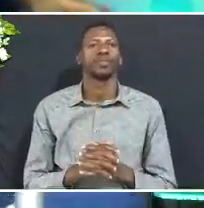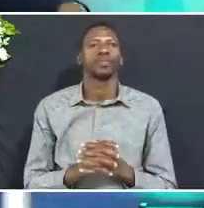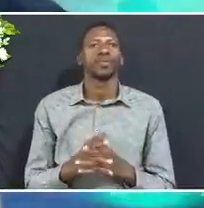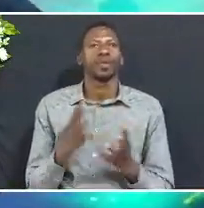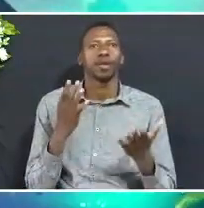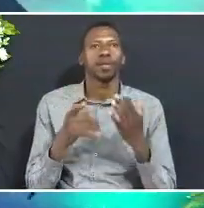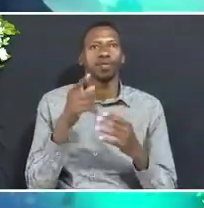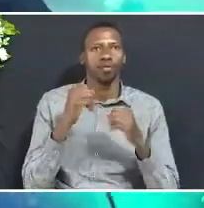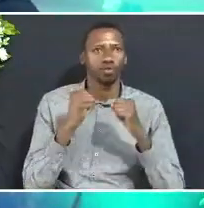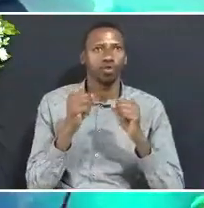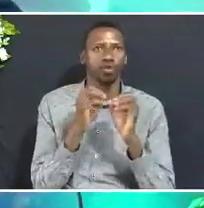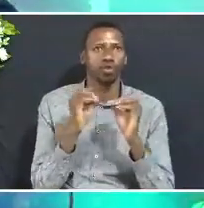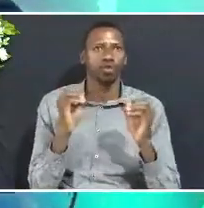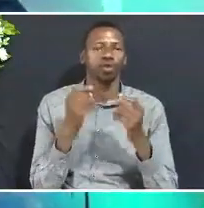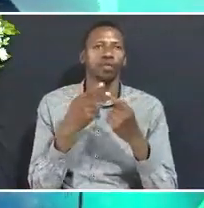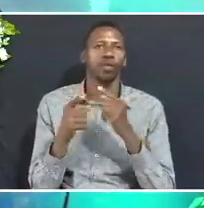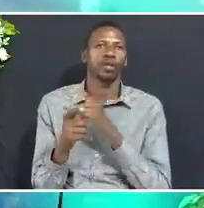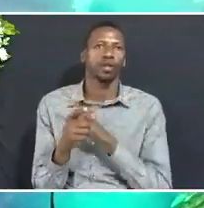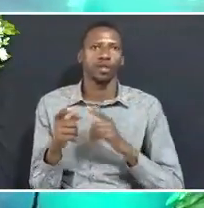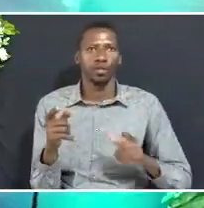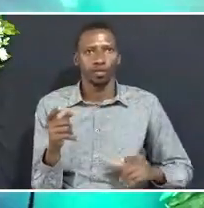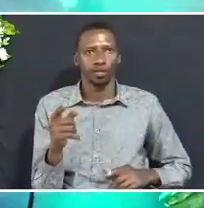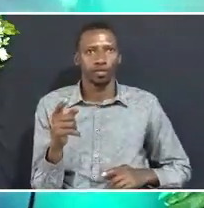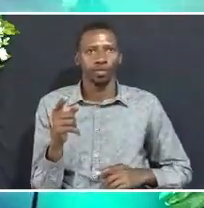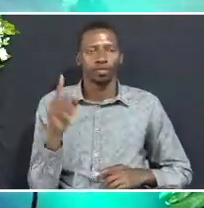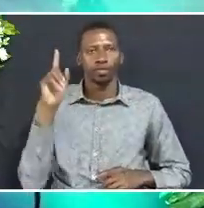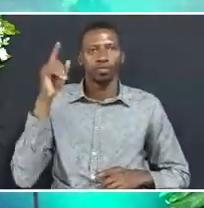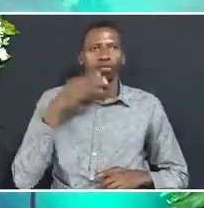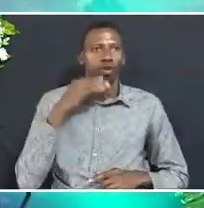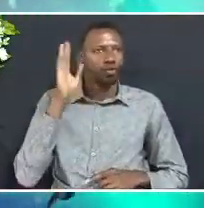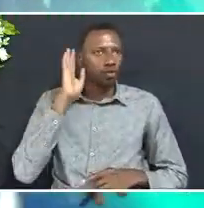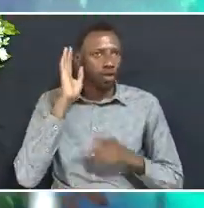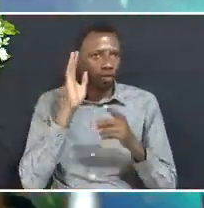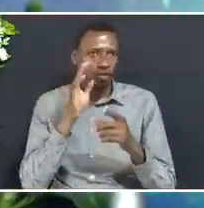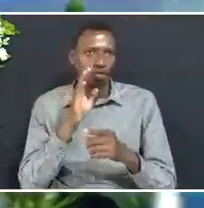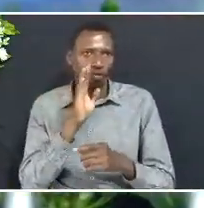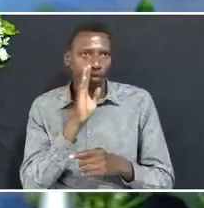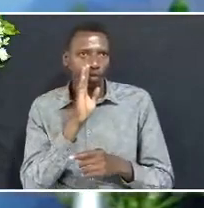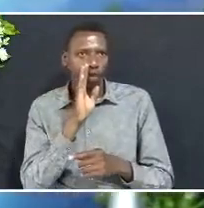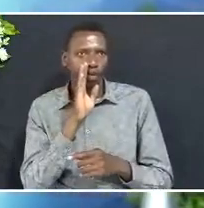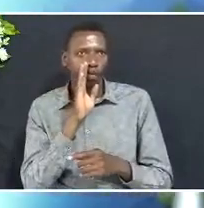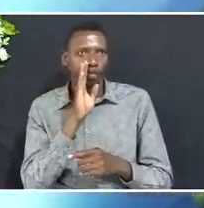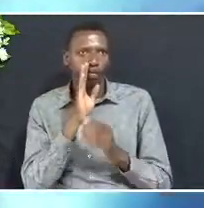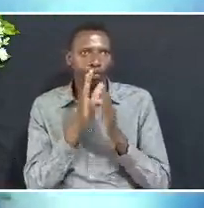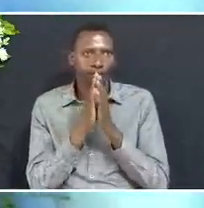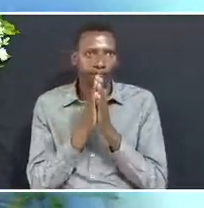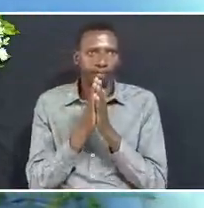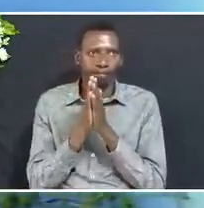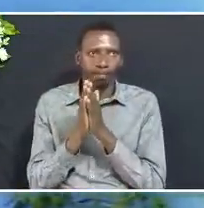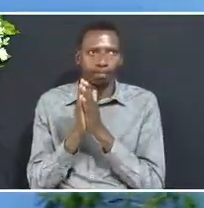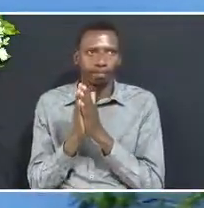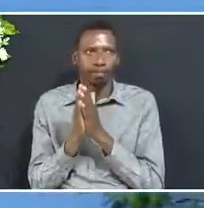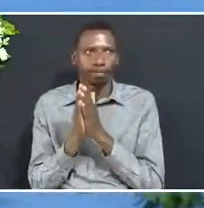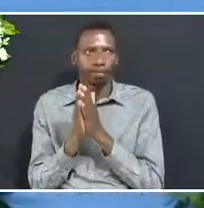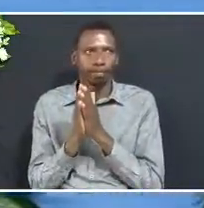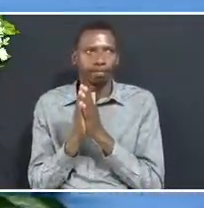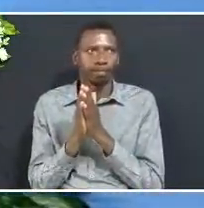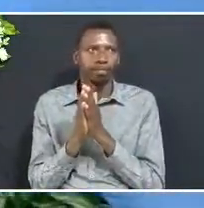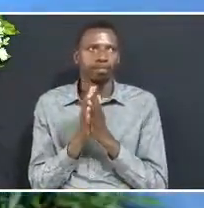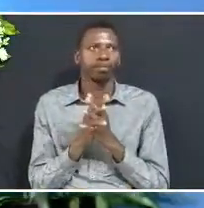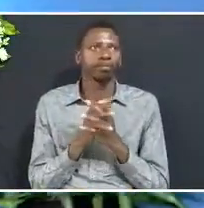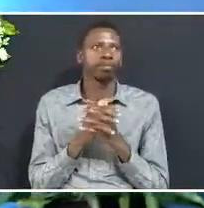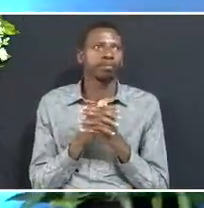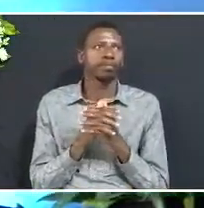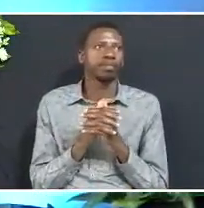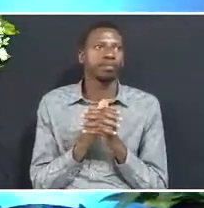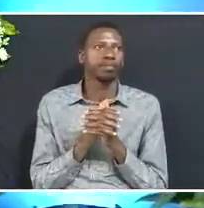be strong, but the Lord could want to hear you whisper and mumble prayers that he can put right before his presence.